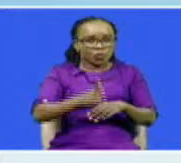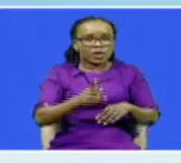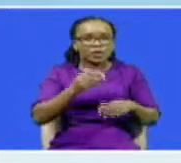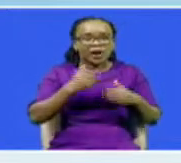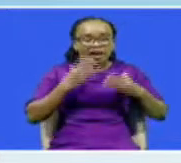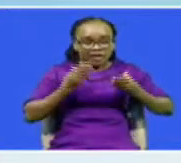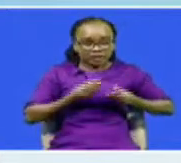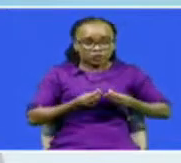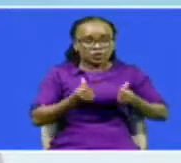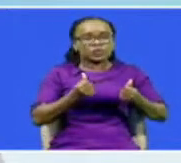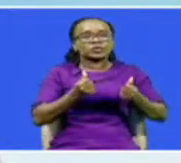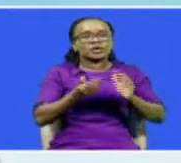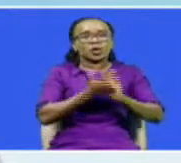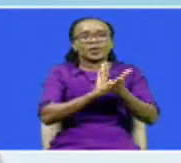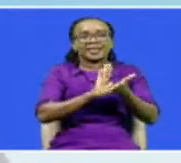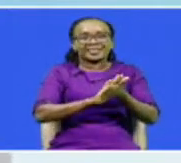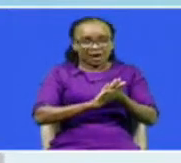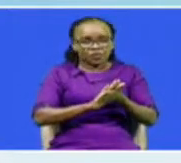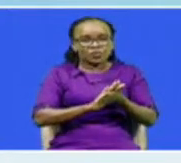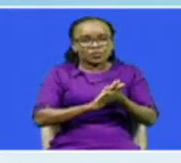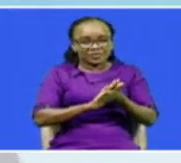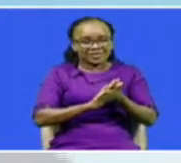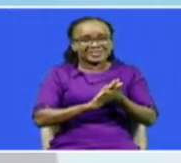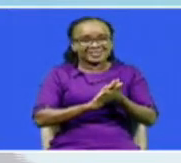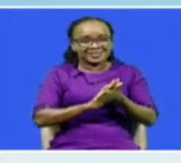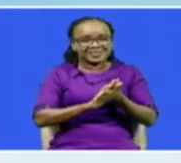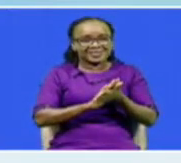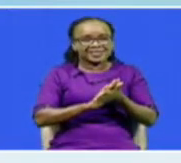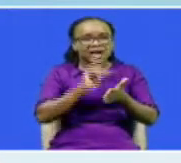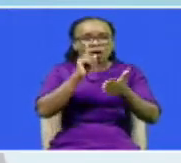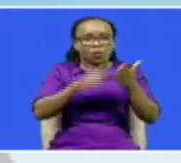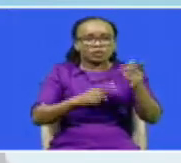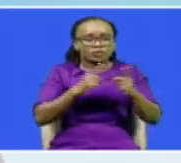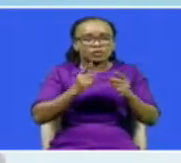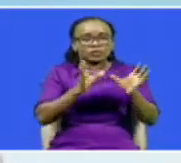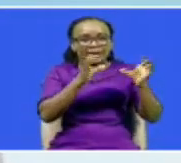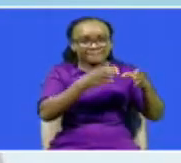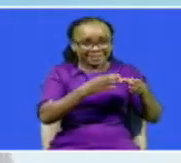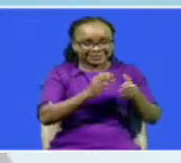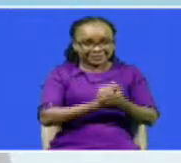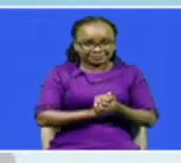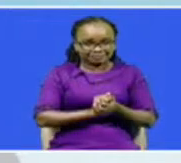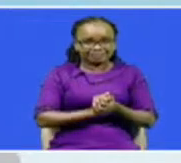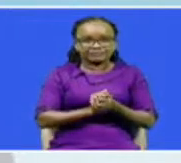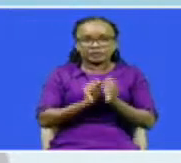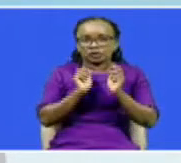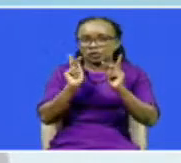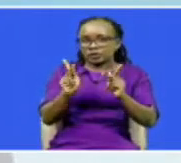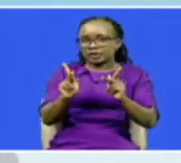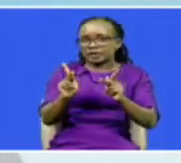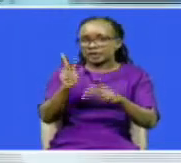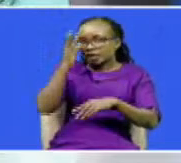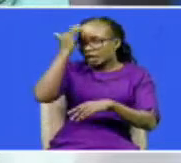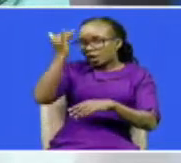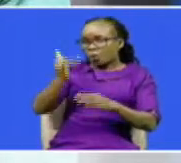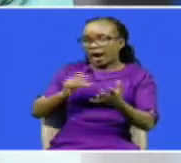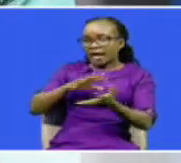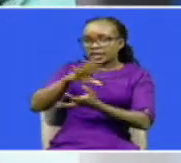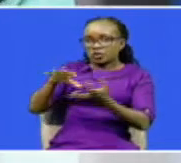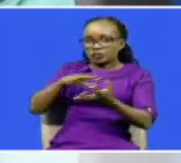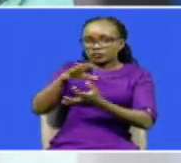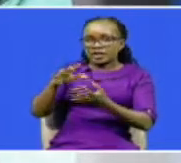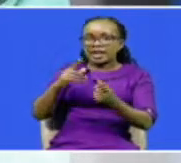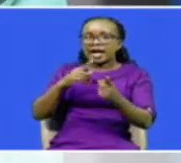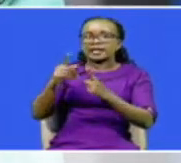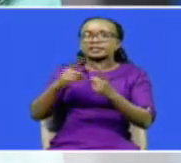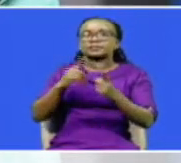amicable solution without necessarily walking out of the party or splitting the party. Okay, so then why the confusion? Why not speak